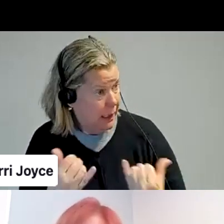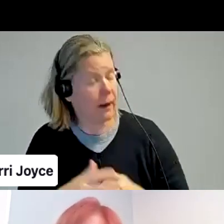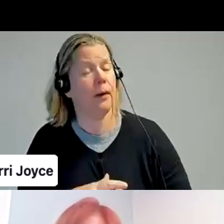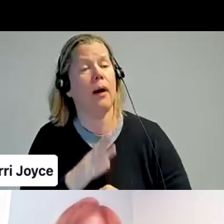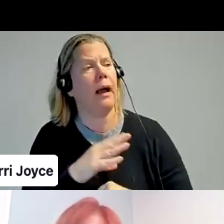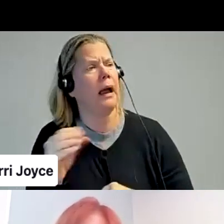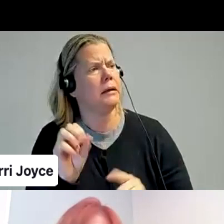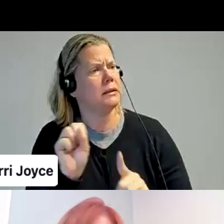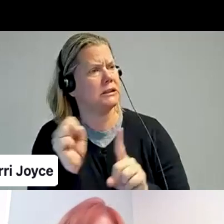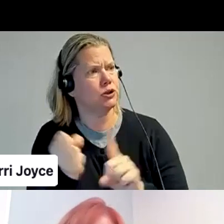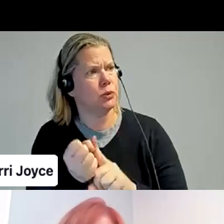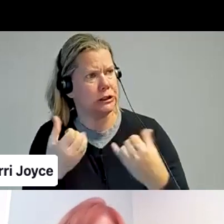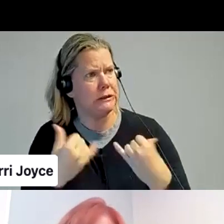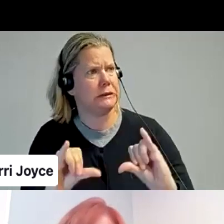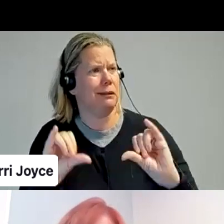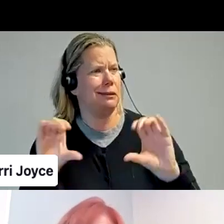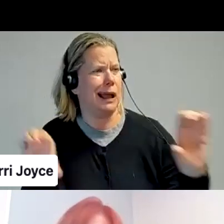the situation still active?